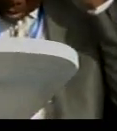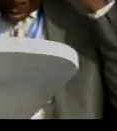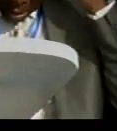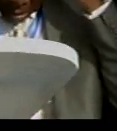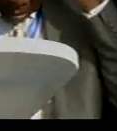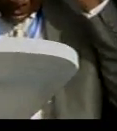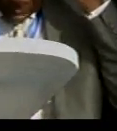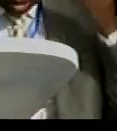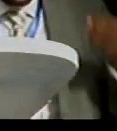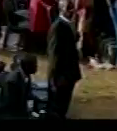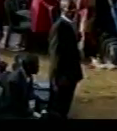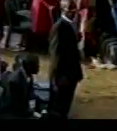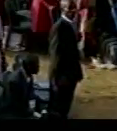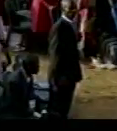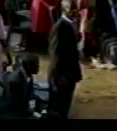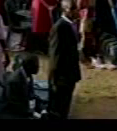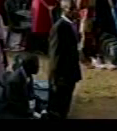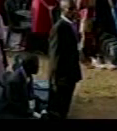pray.